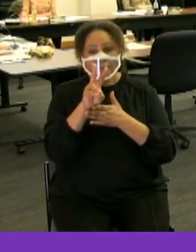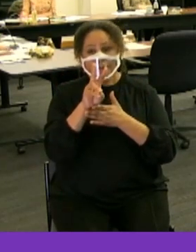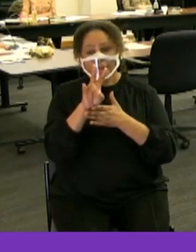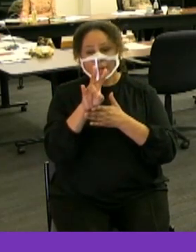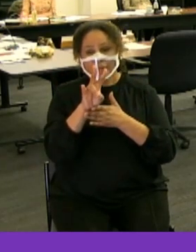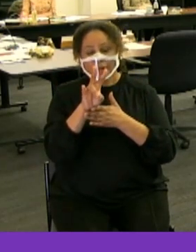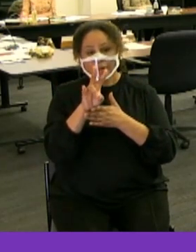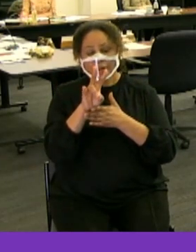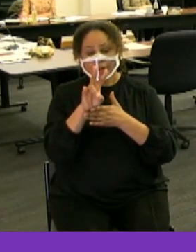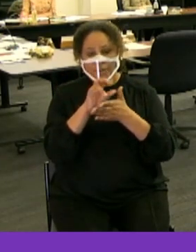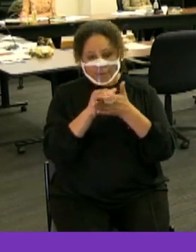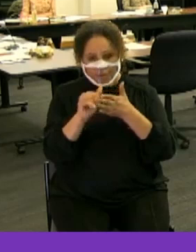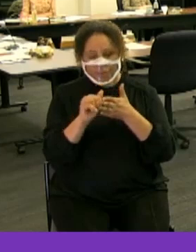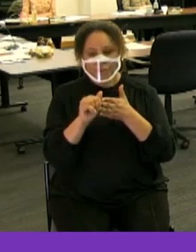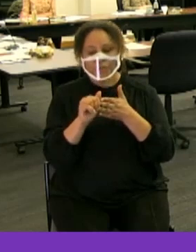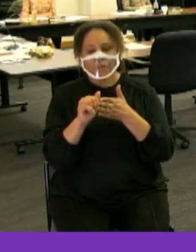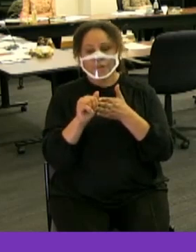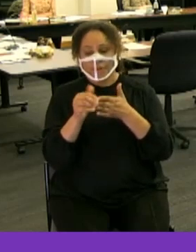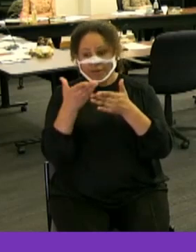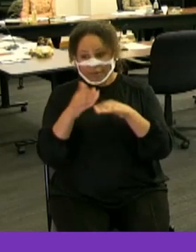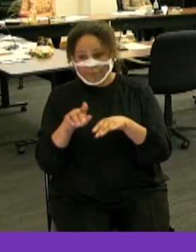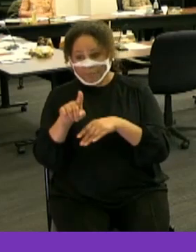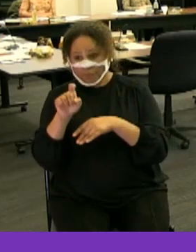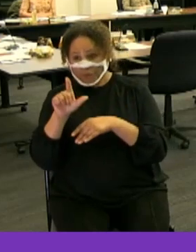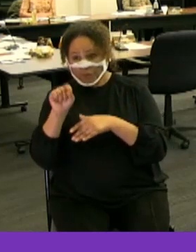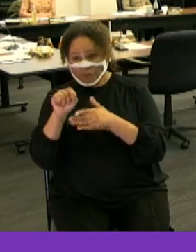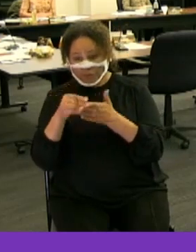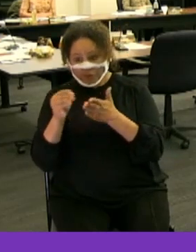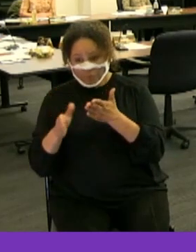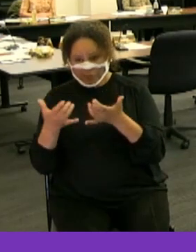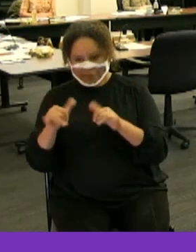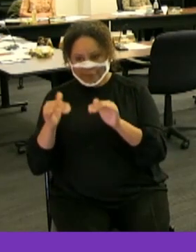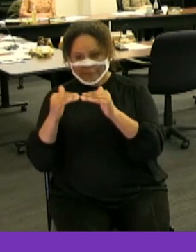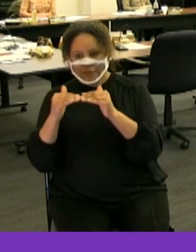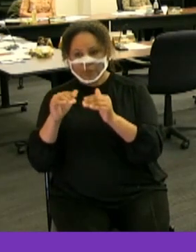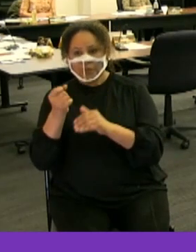$1,437,862 by 120 students, it would still be